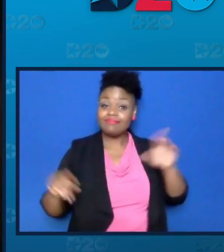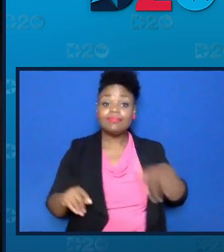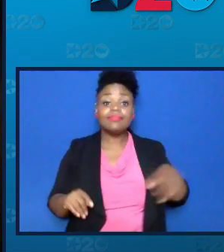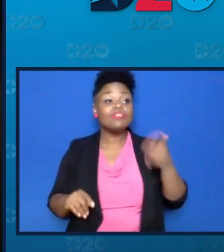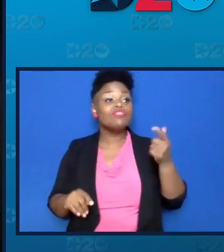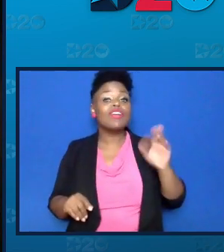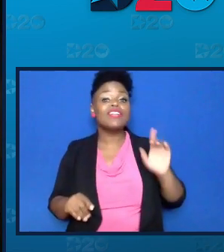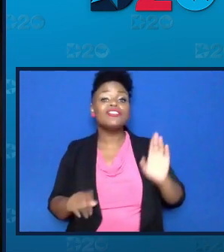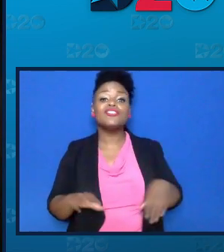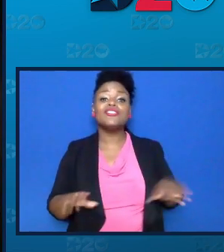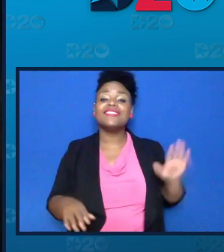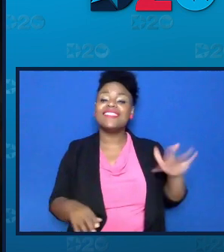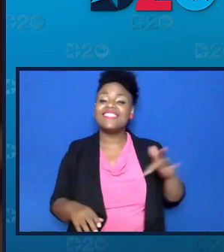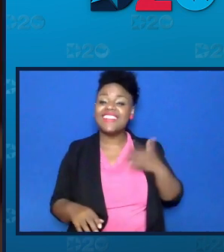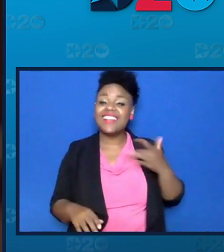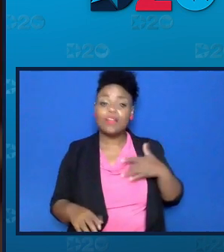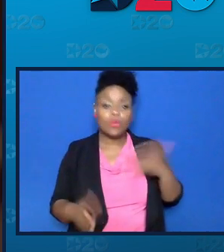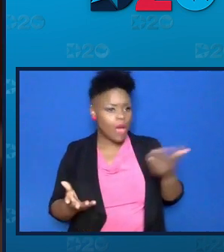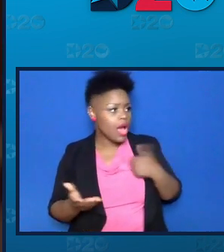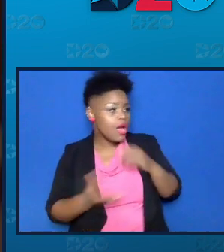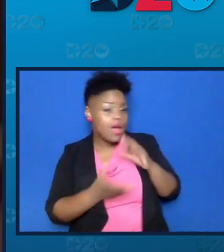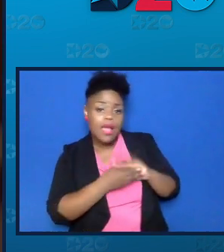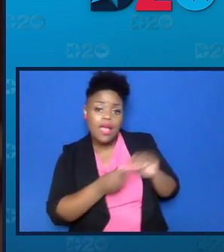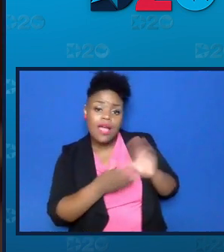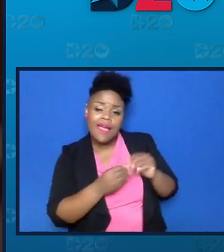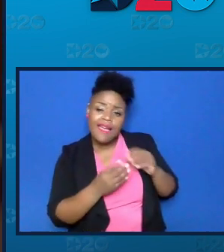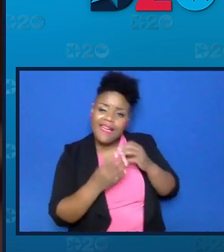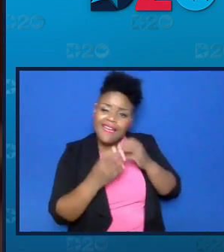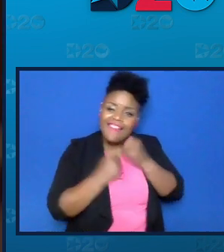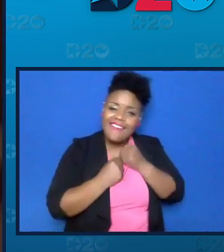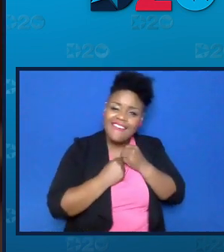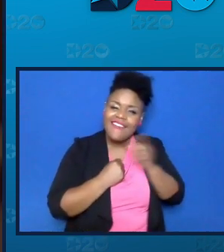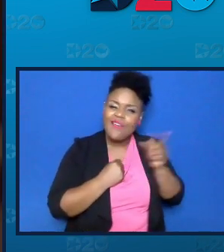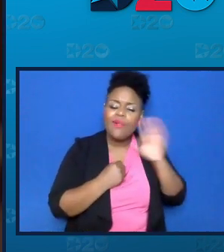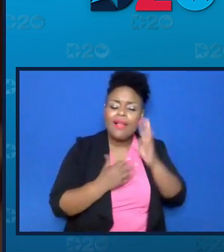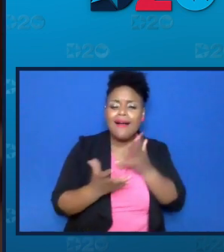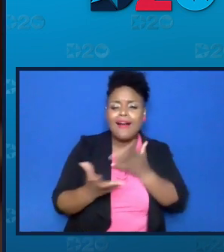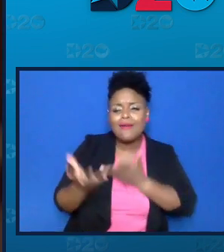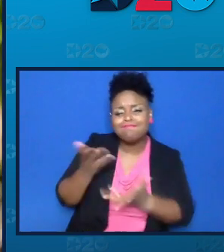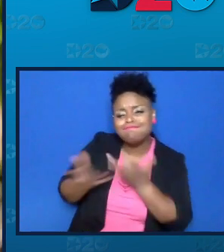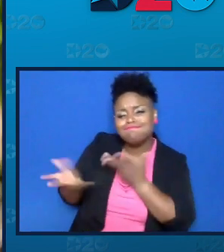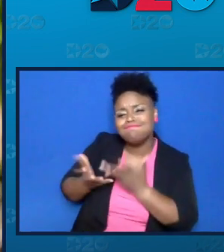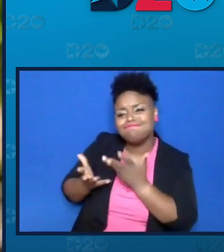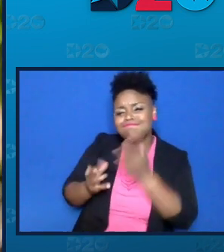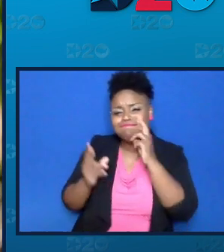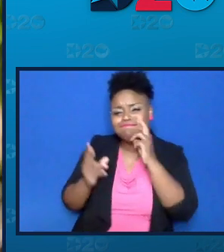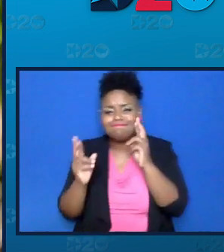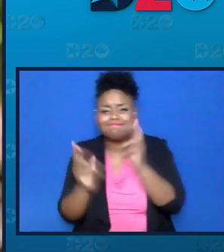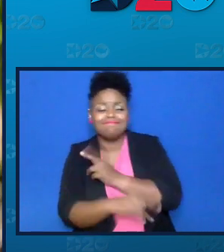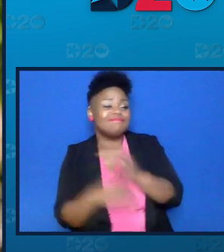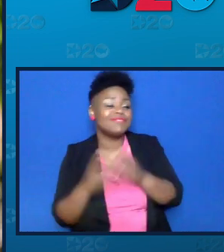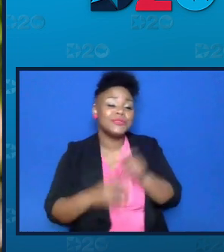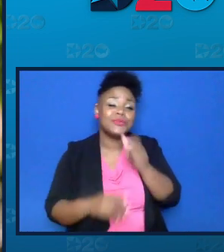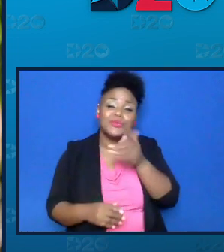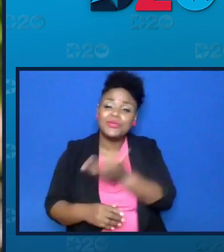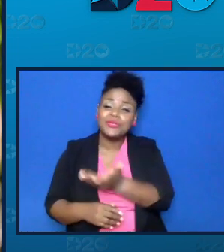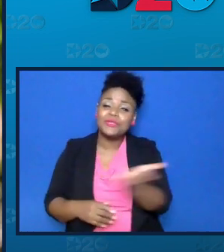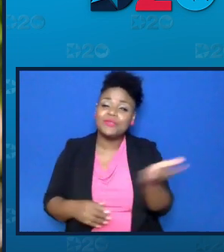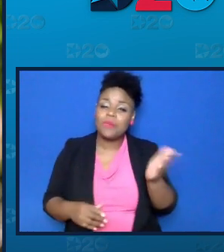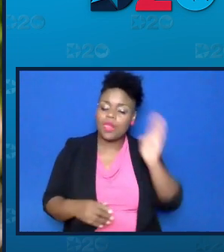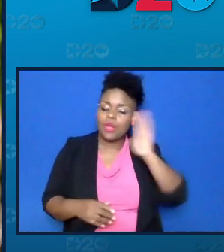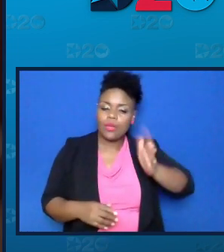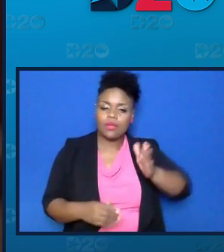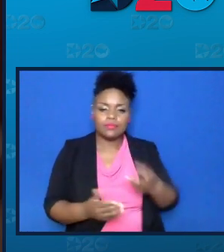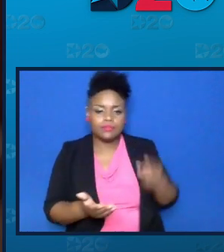to say matters. He'll treat everyone with respect, no matter who you are. He'll get up no matter how many times he's been